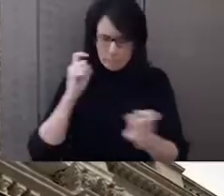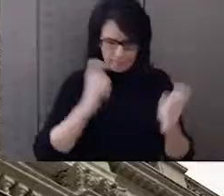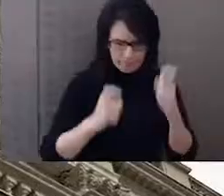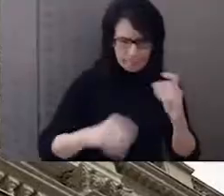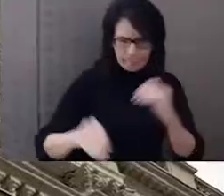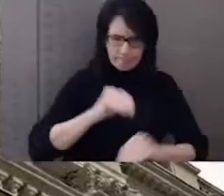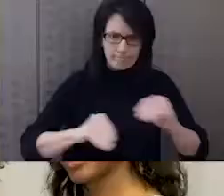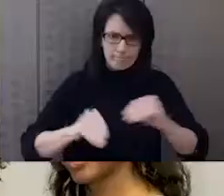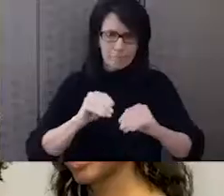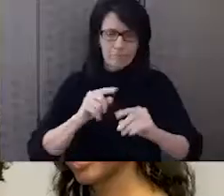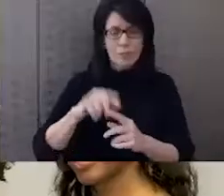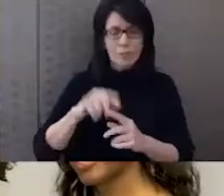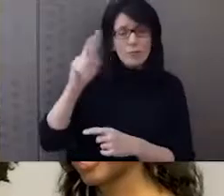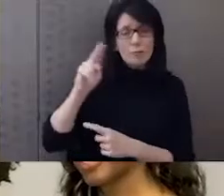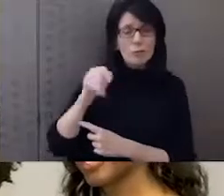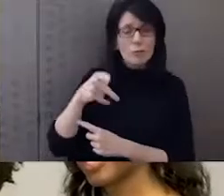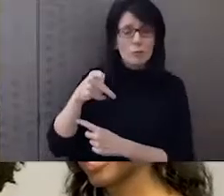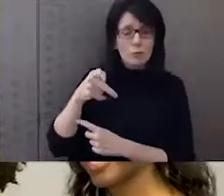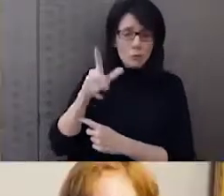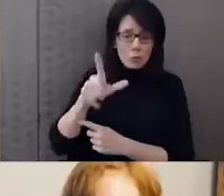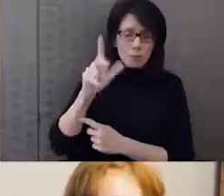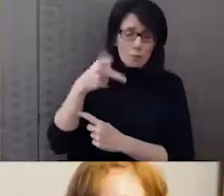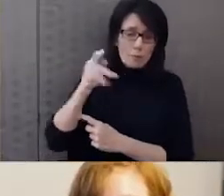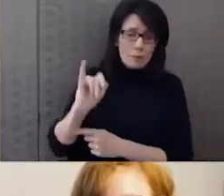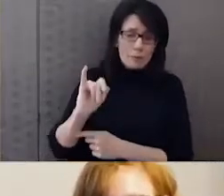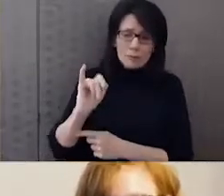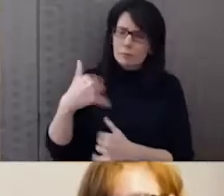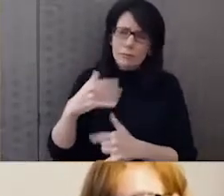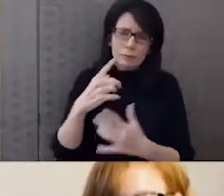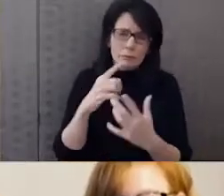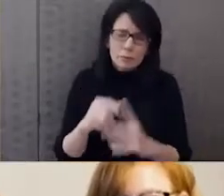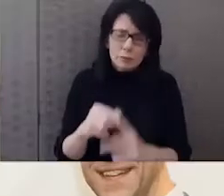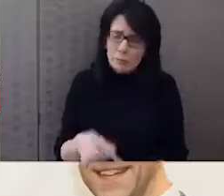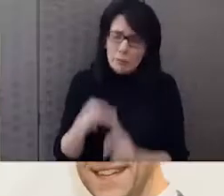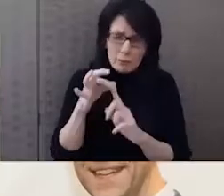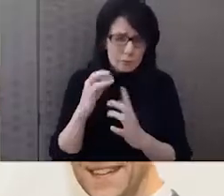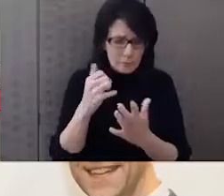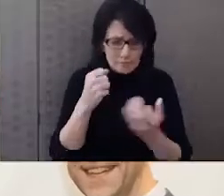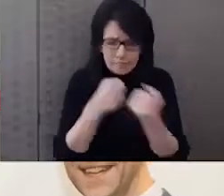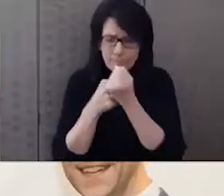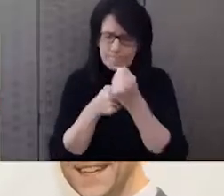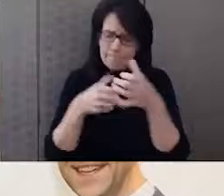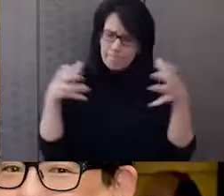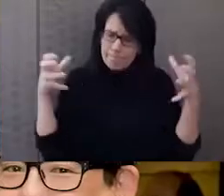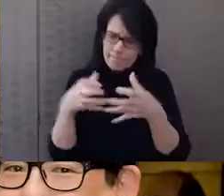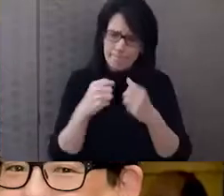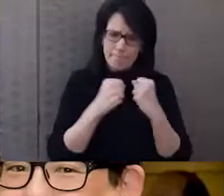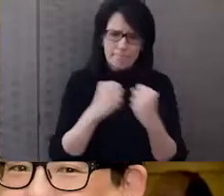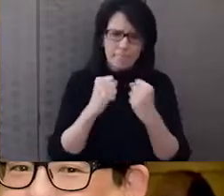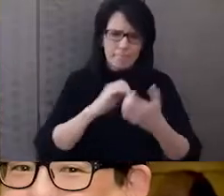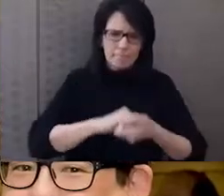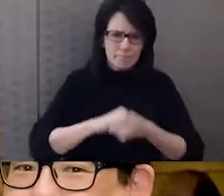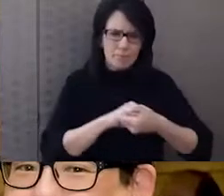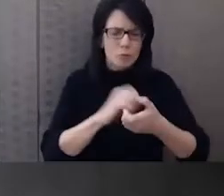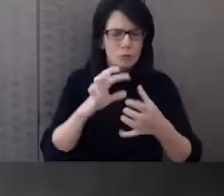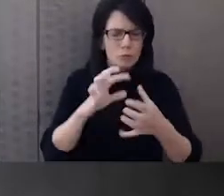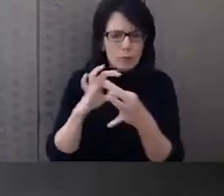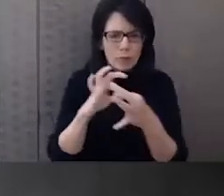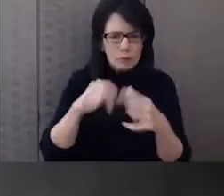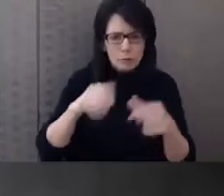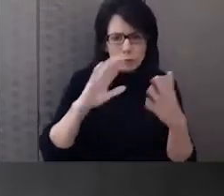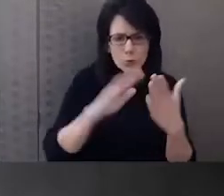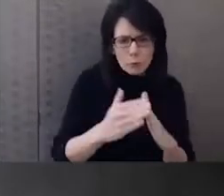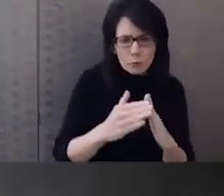NILPI is special because of its commitment to developing relationships both within the community and with the law firms that it partners with and without